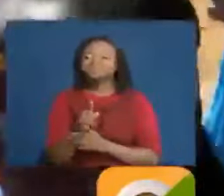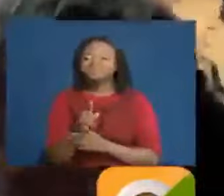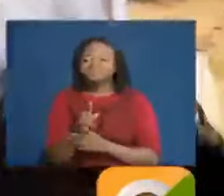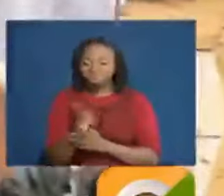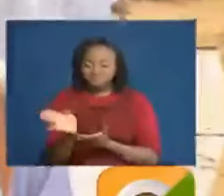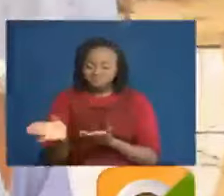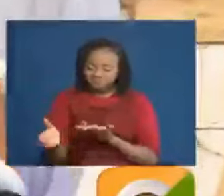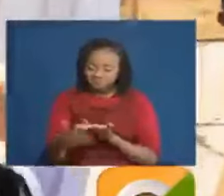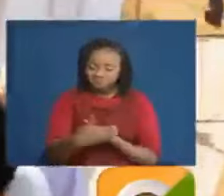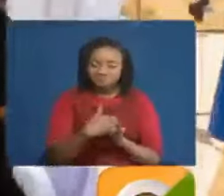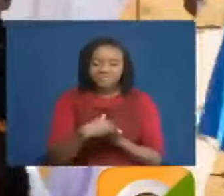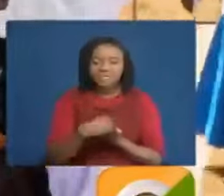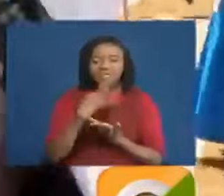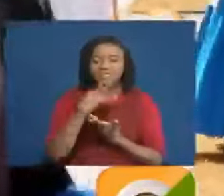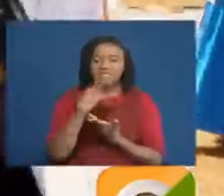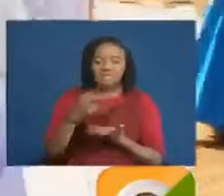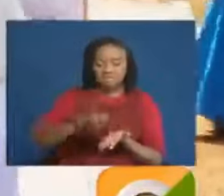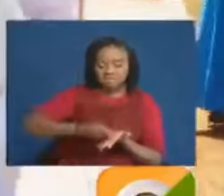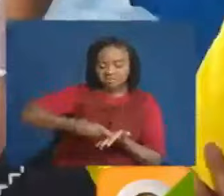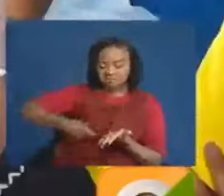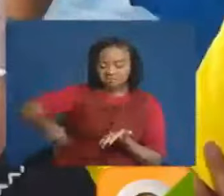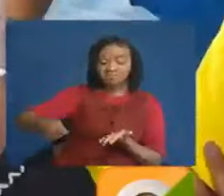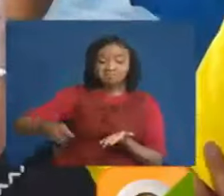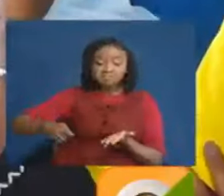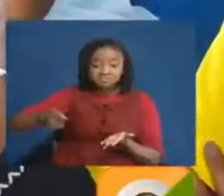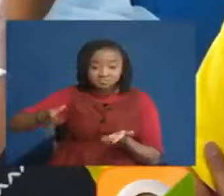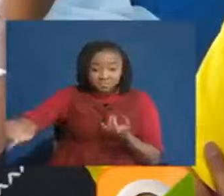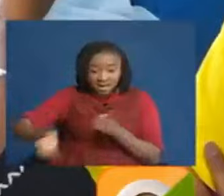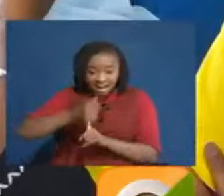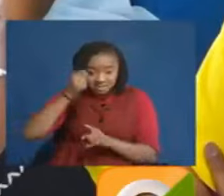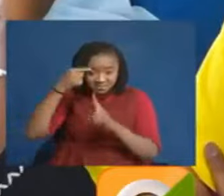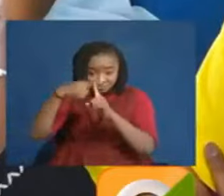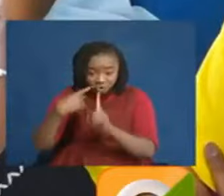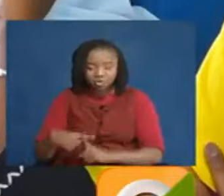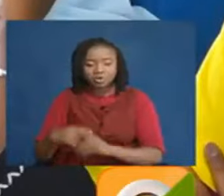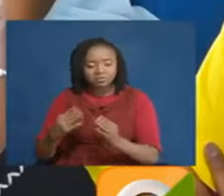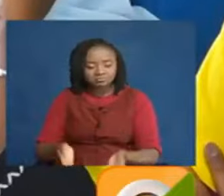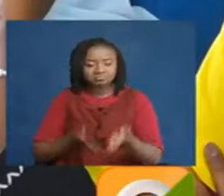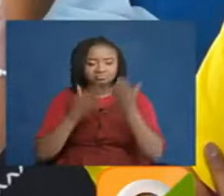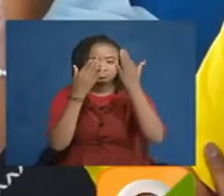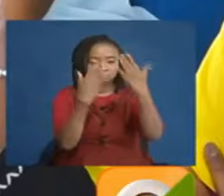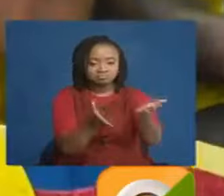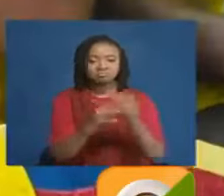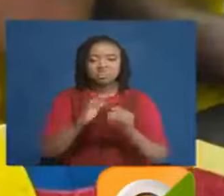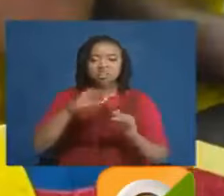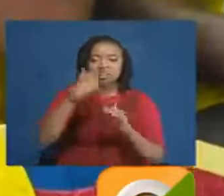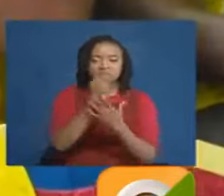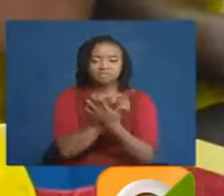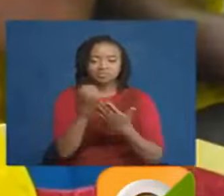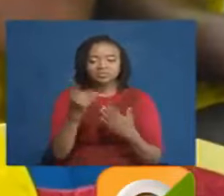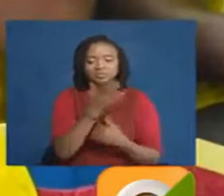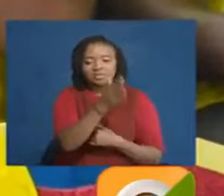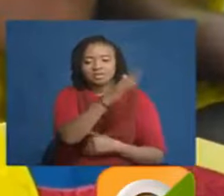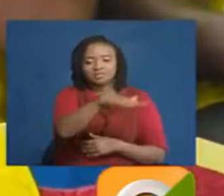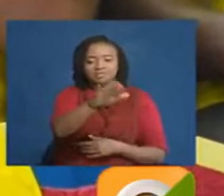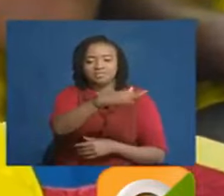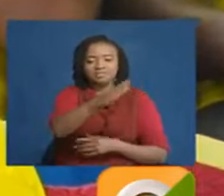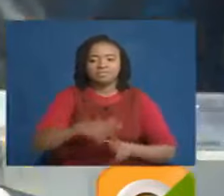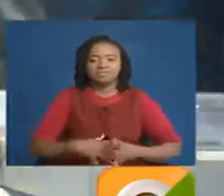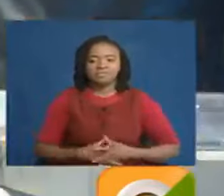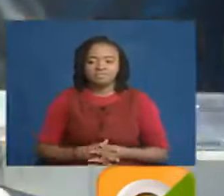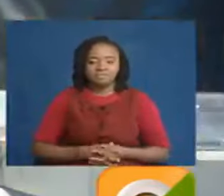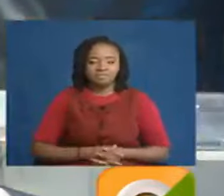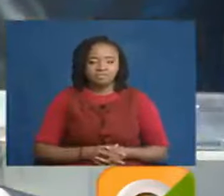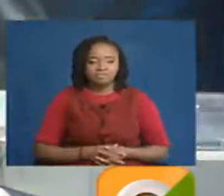signatures, with the motion anticipated to be tabled in the coming week. Right, Laura Otieno, Citizen TV.